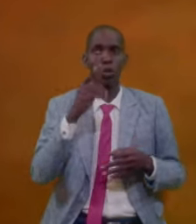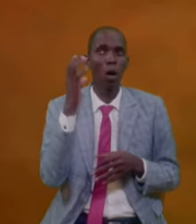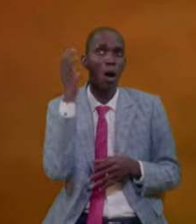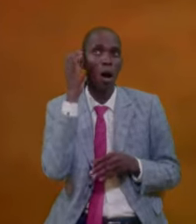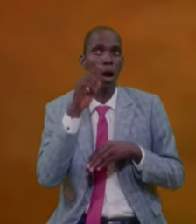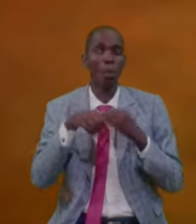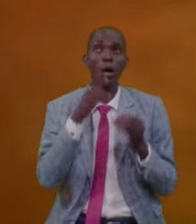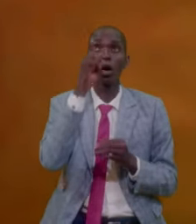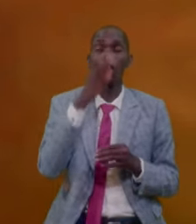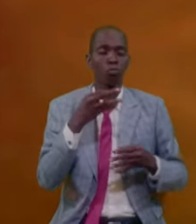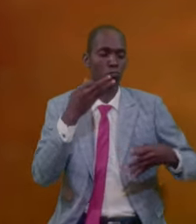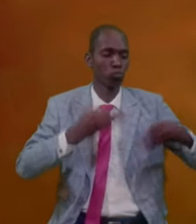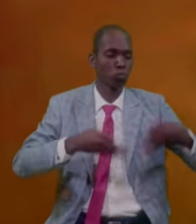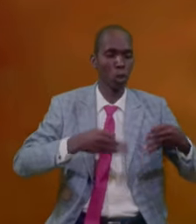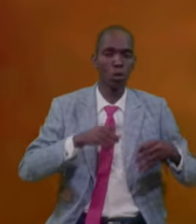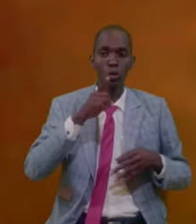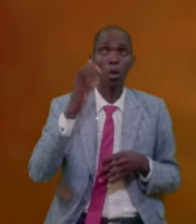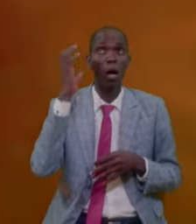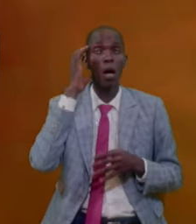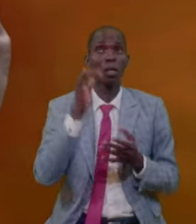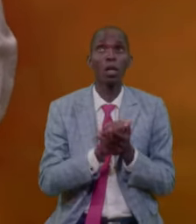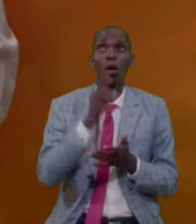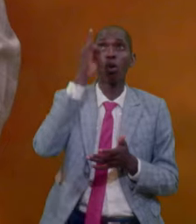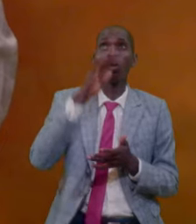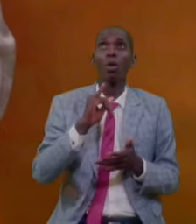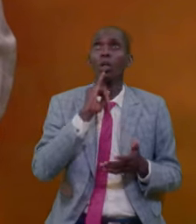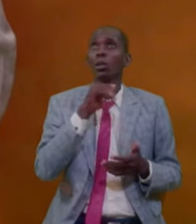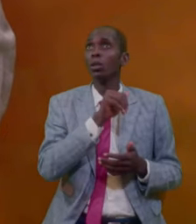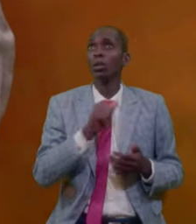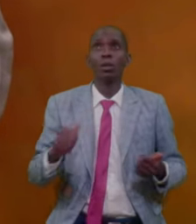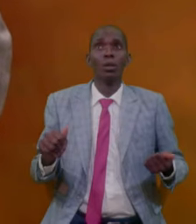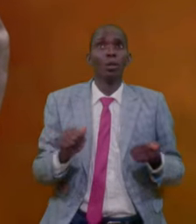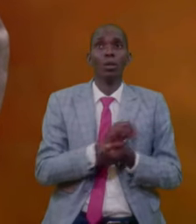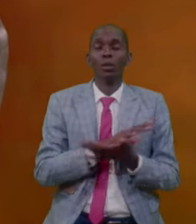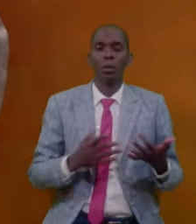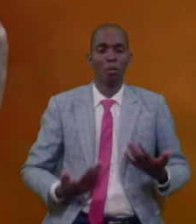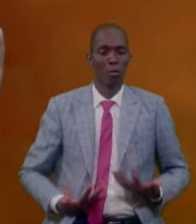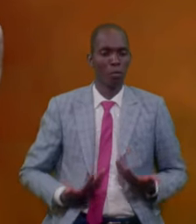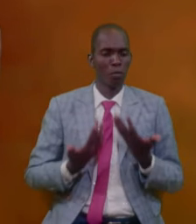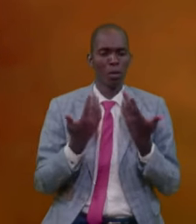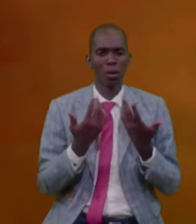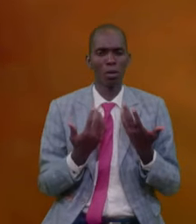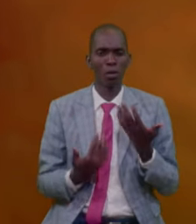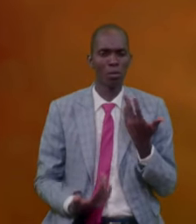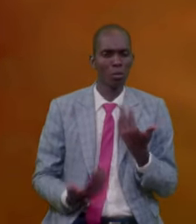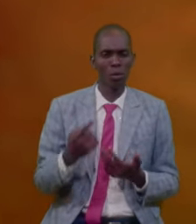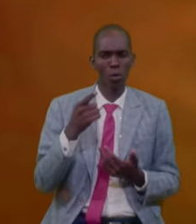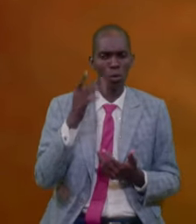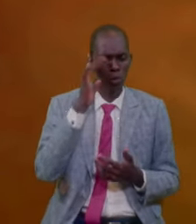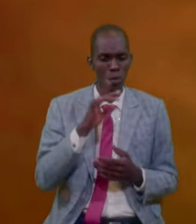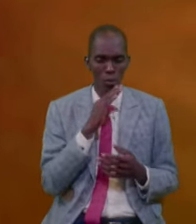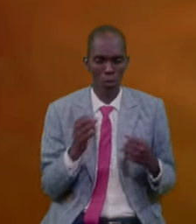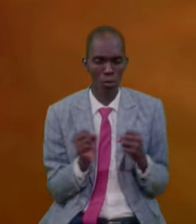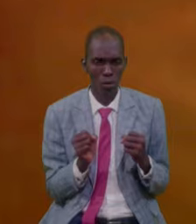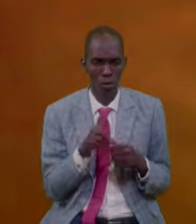you hear that God is a consuming fire, do you tremble? Do you stop what you're